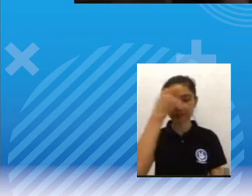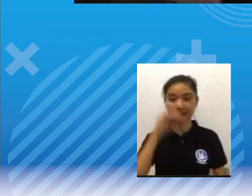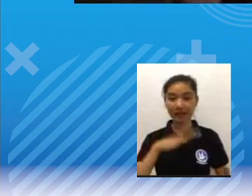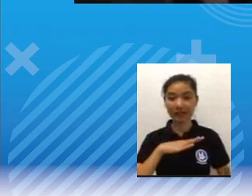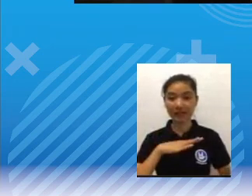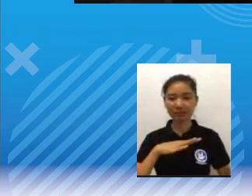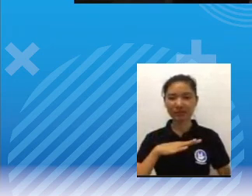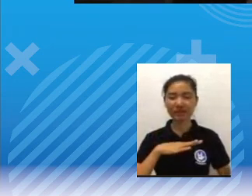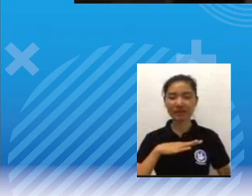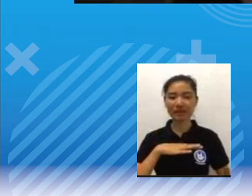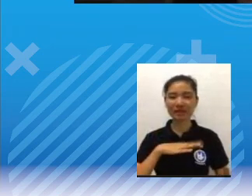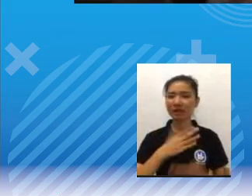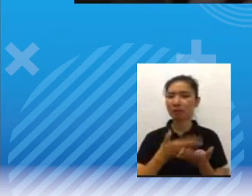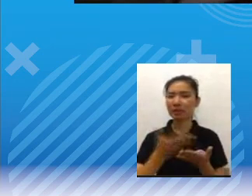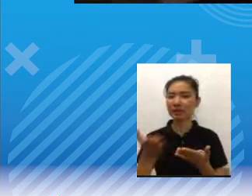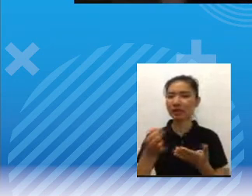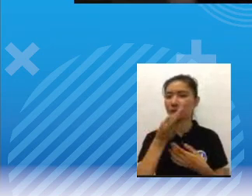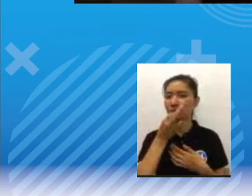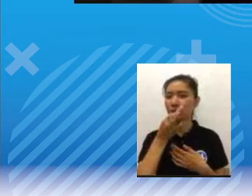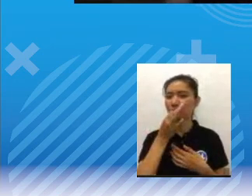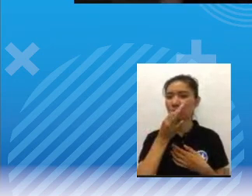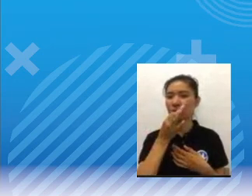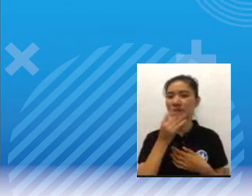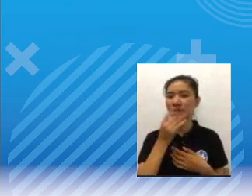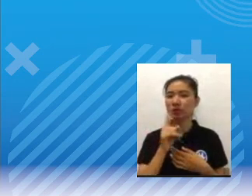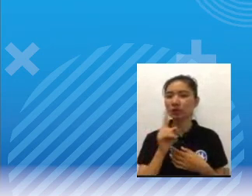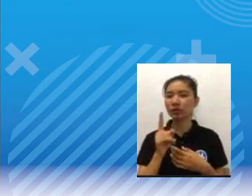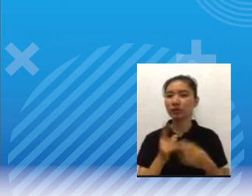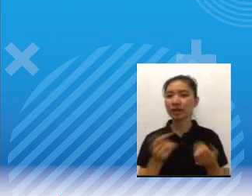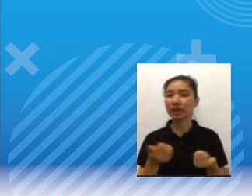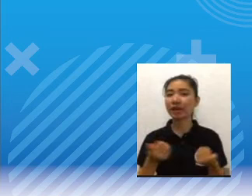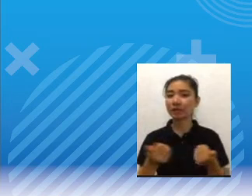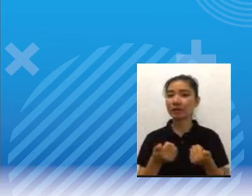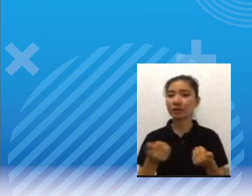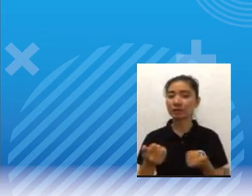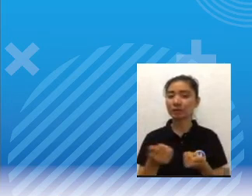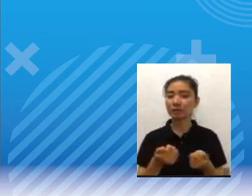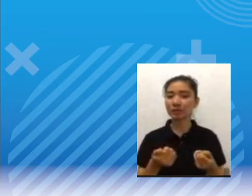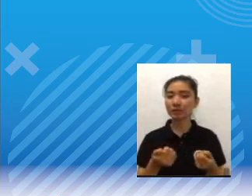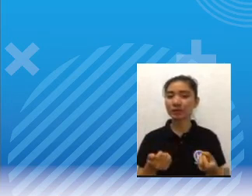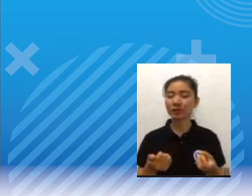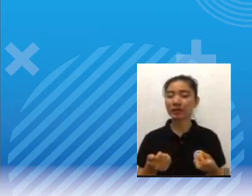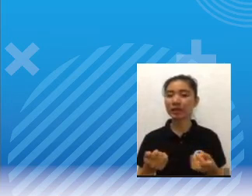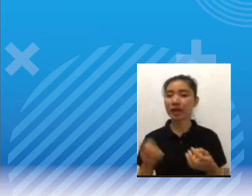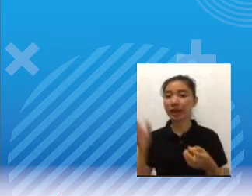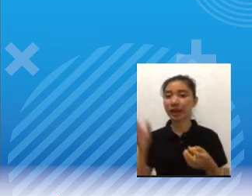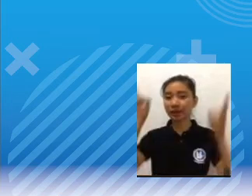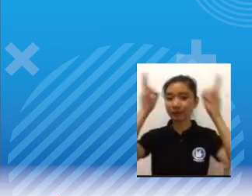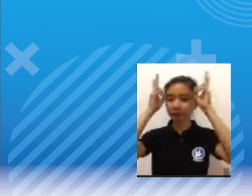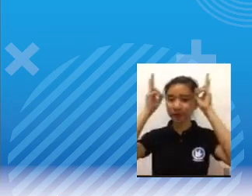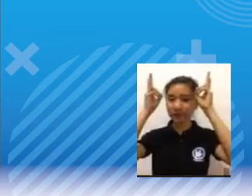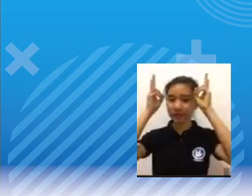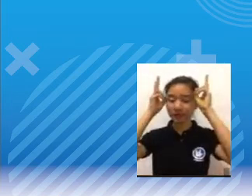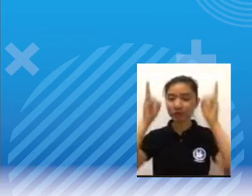ano lang yung available doon sa katabing sari-sari na gulay, I try to choose that